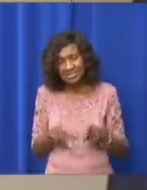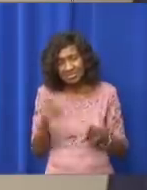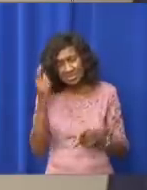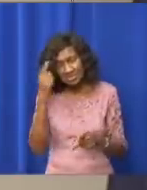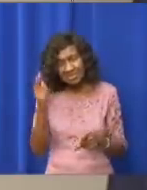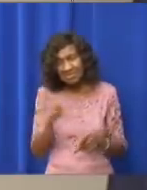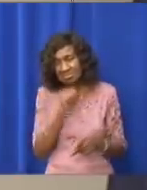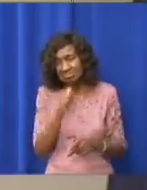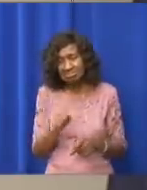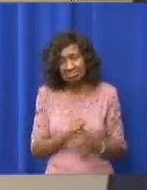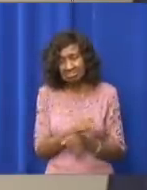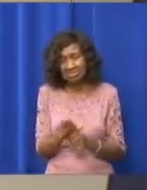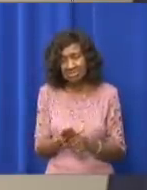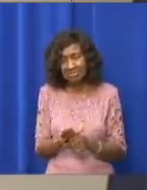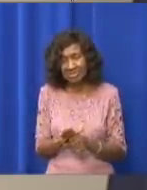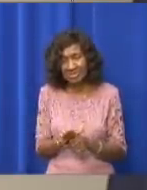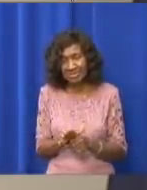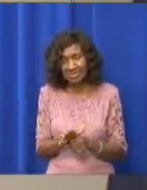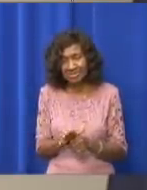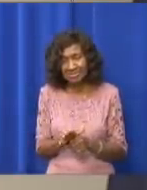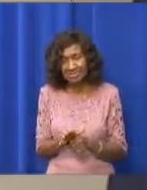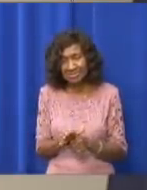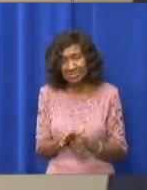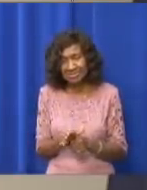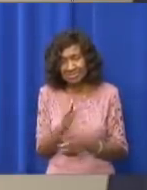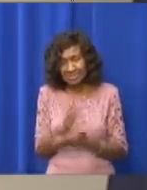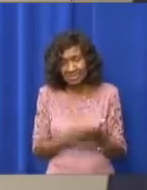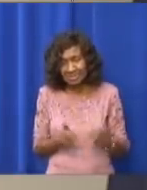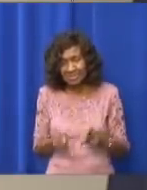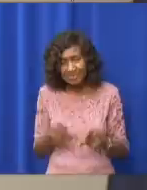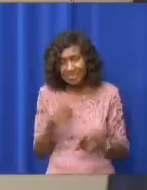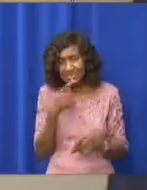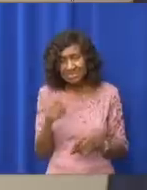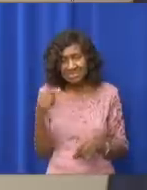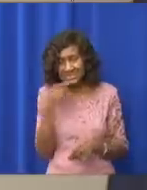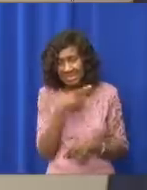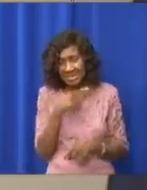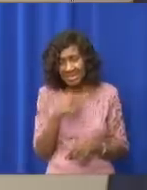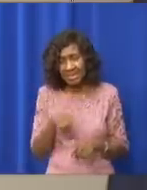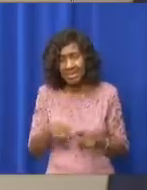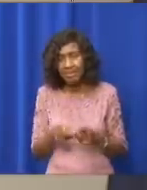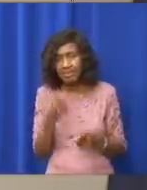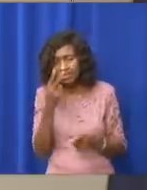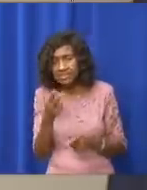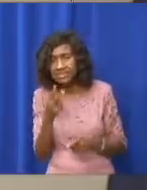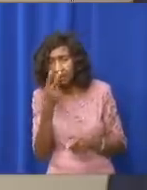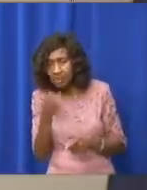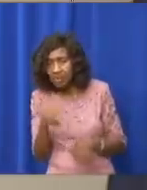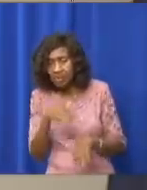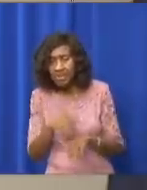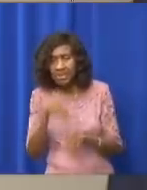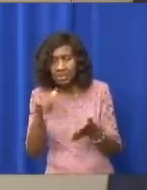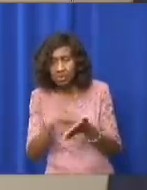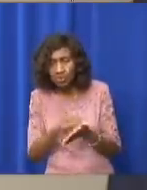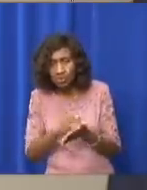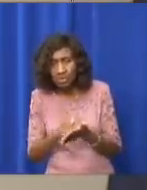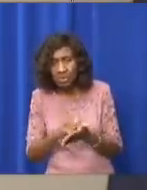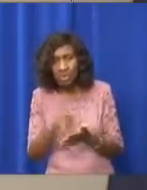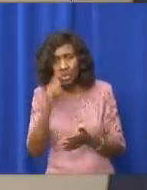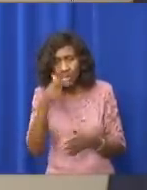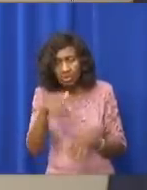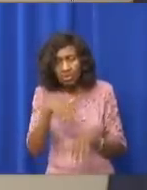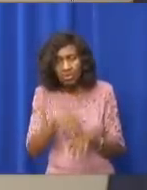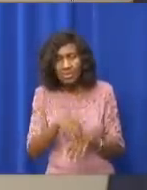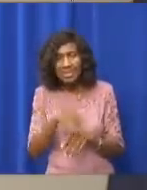all a hoax. Well, I say to you, just look at New York and Italy and the amount of deaths worldwide and decide for